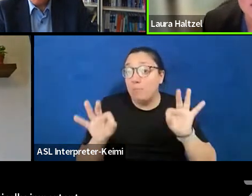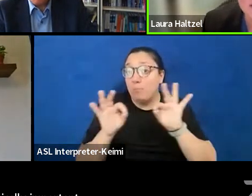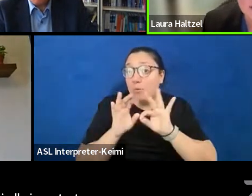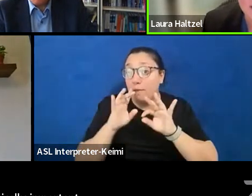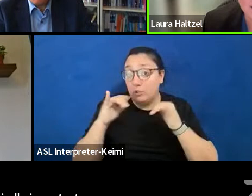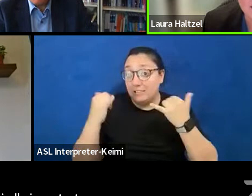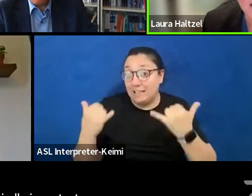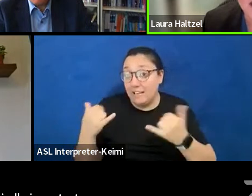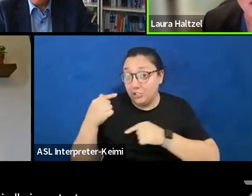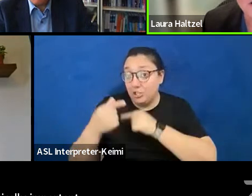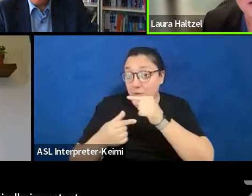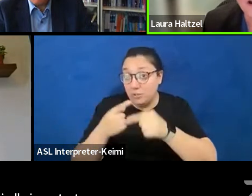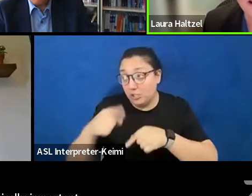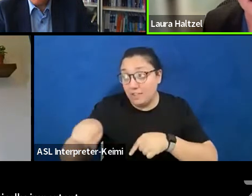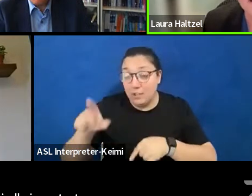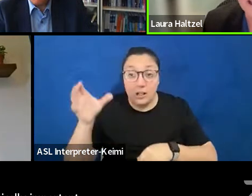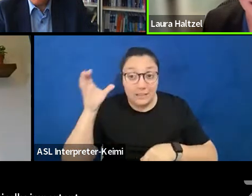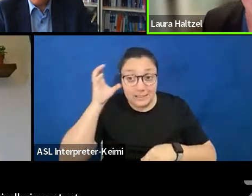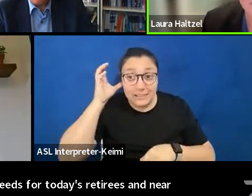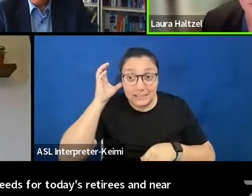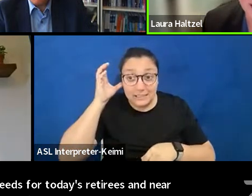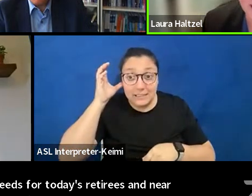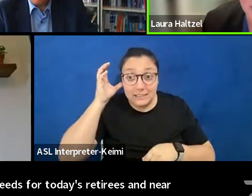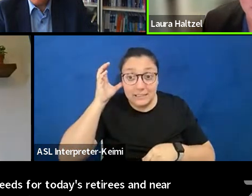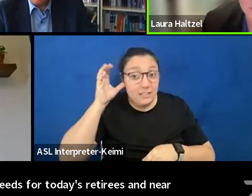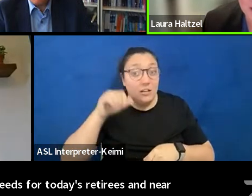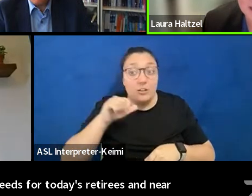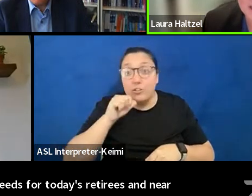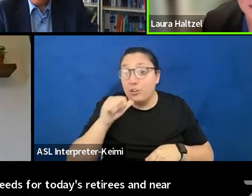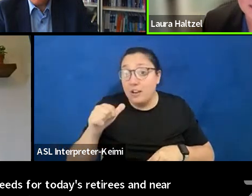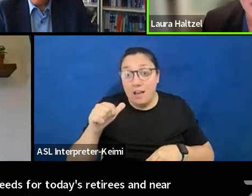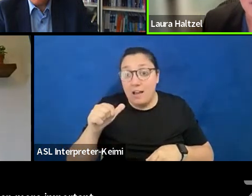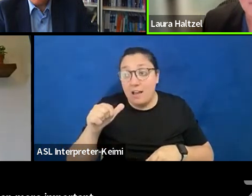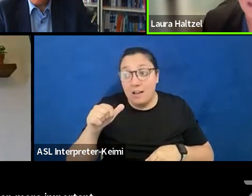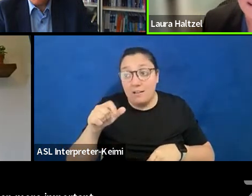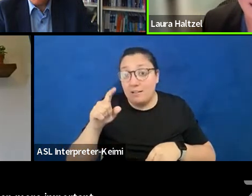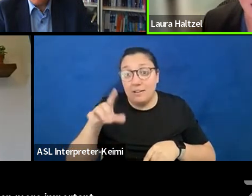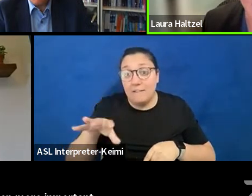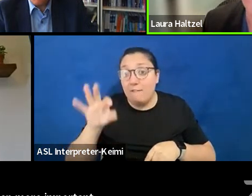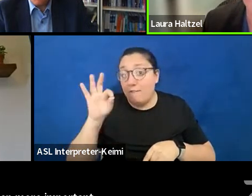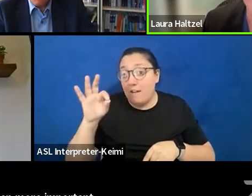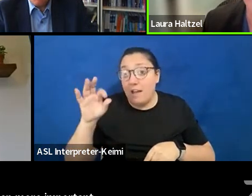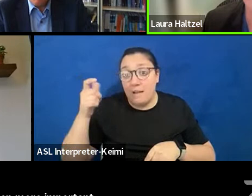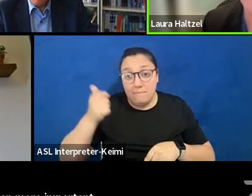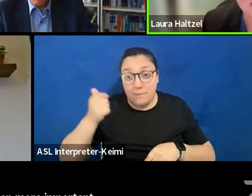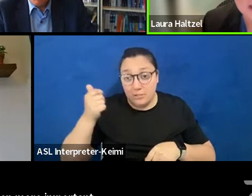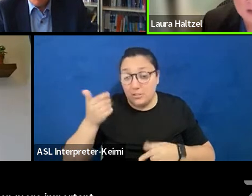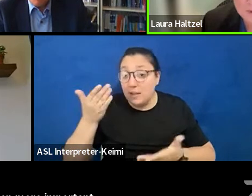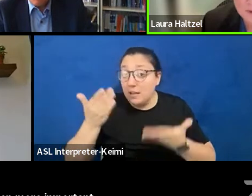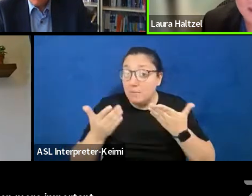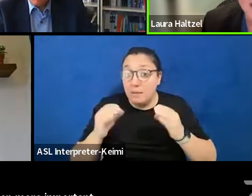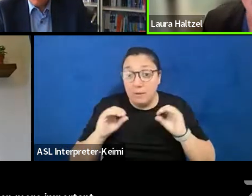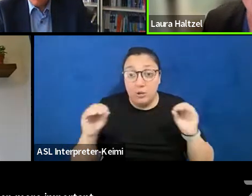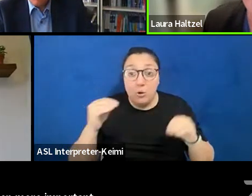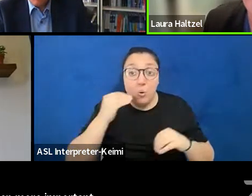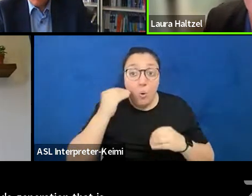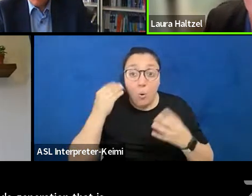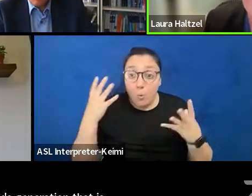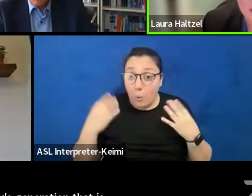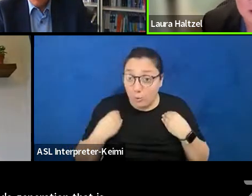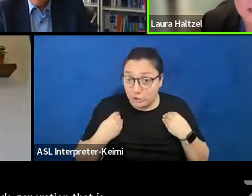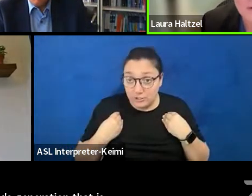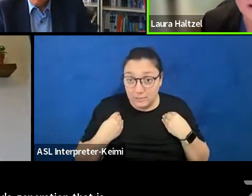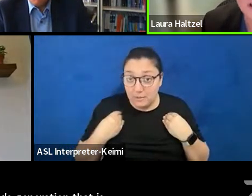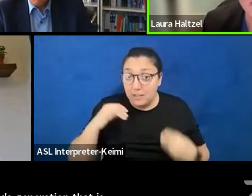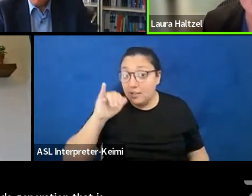generation that's listening, who are not going to have defined benefit pensions, who may not have home ownership that